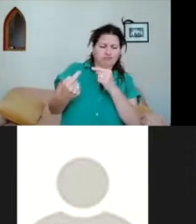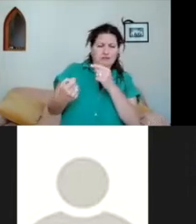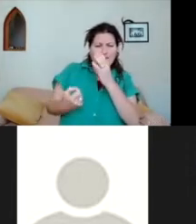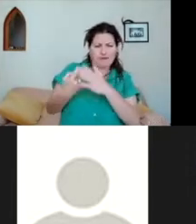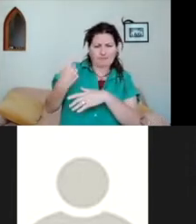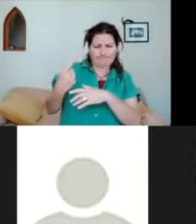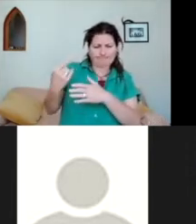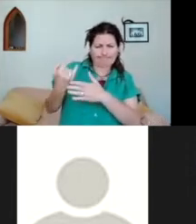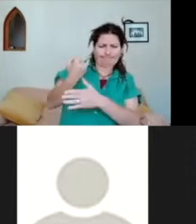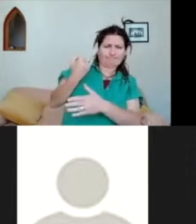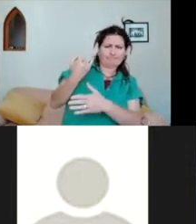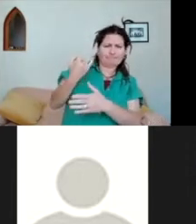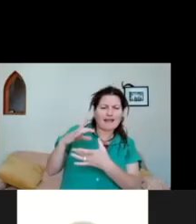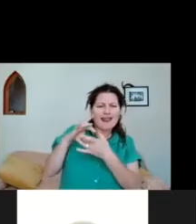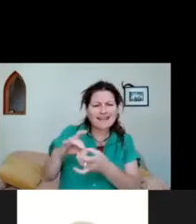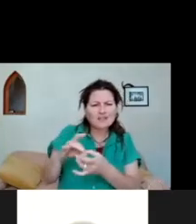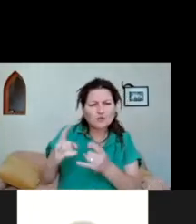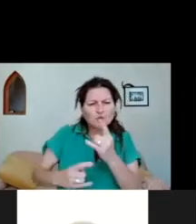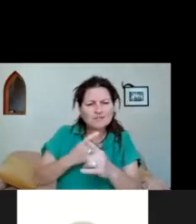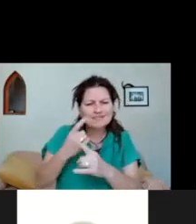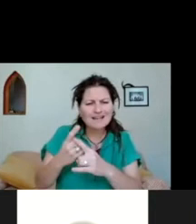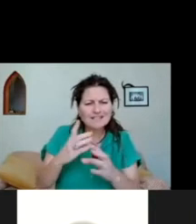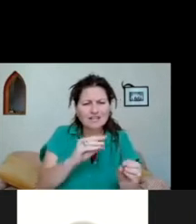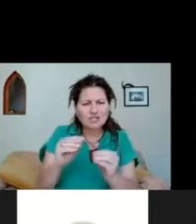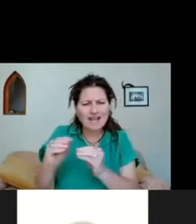but you know, all the work is age appropriate.